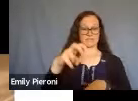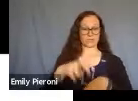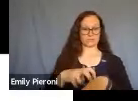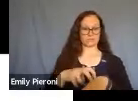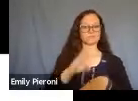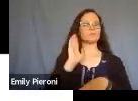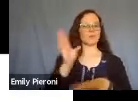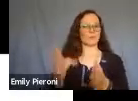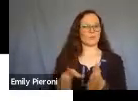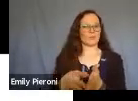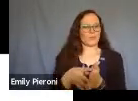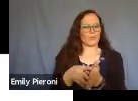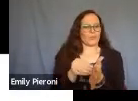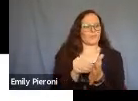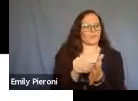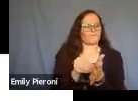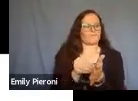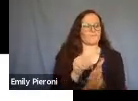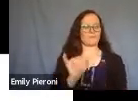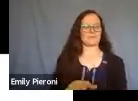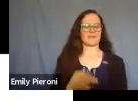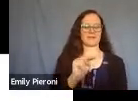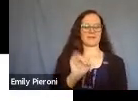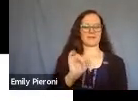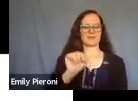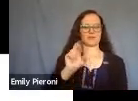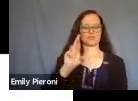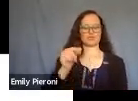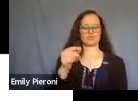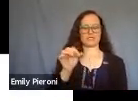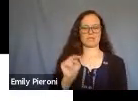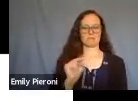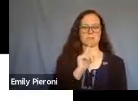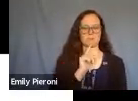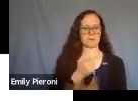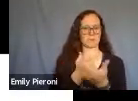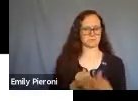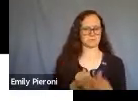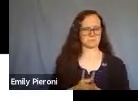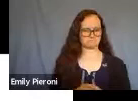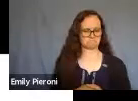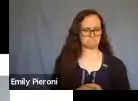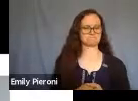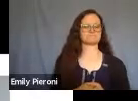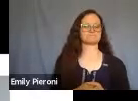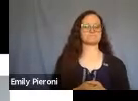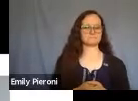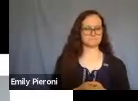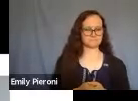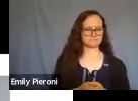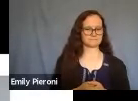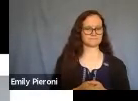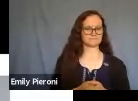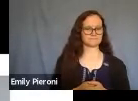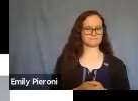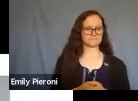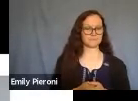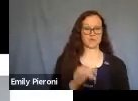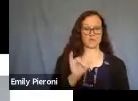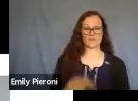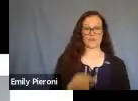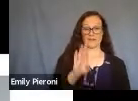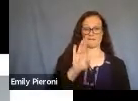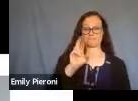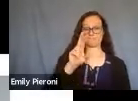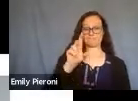Some just other examples. This large barley trial was harvested. It was partnered up with